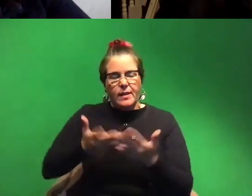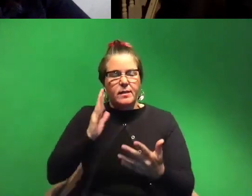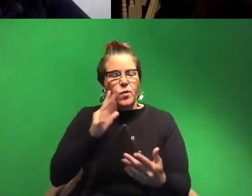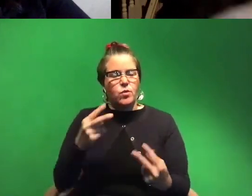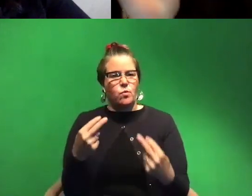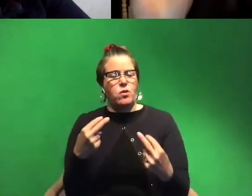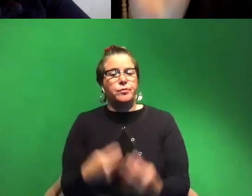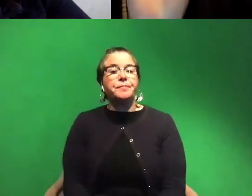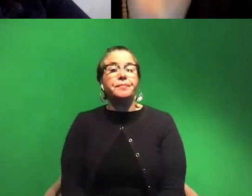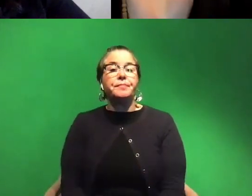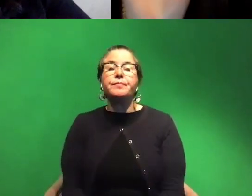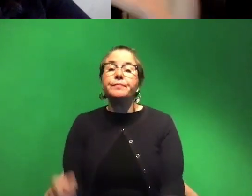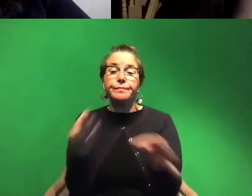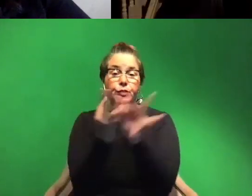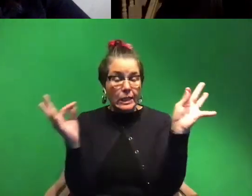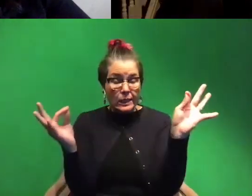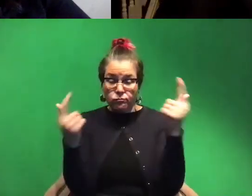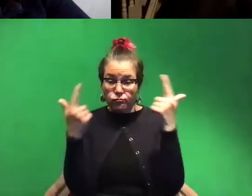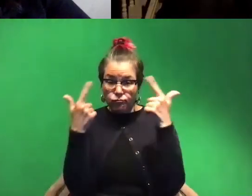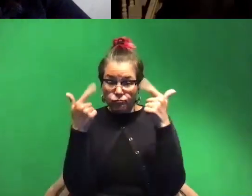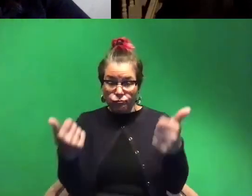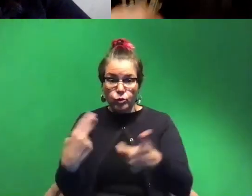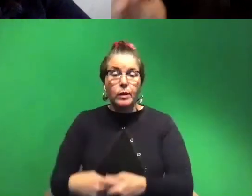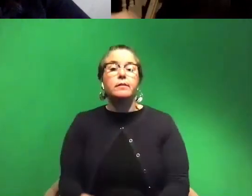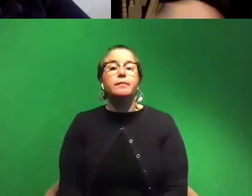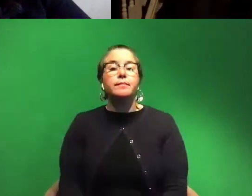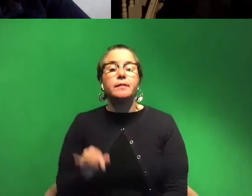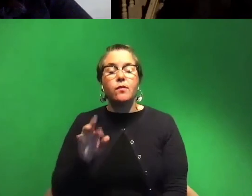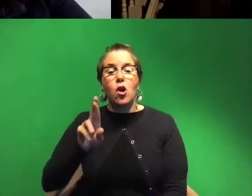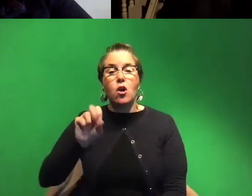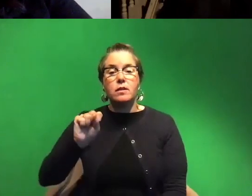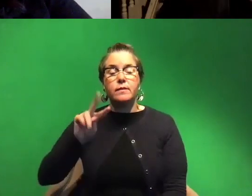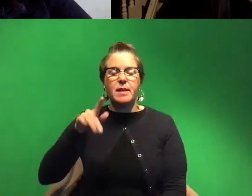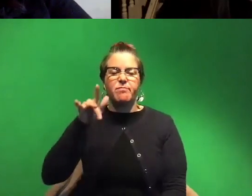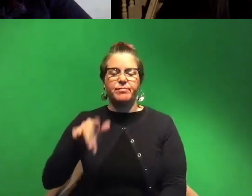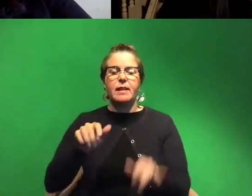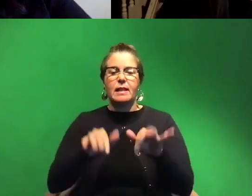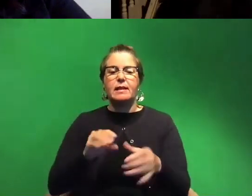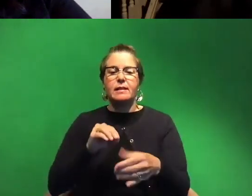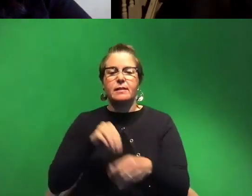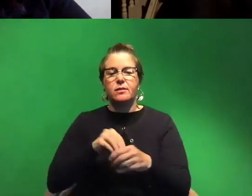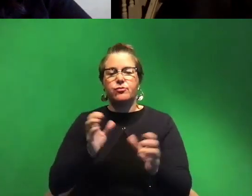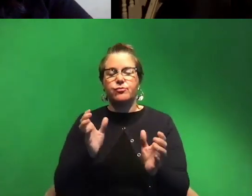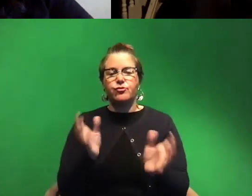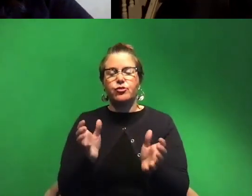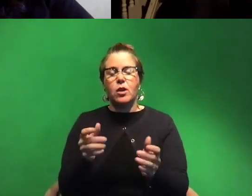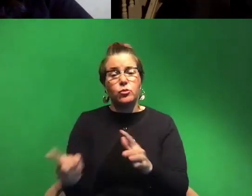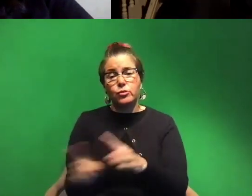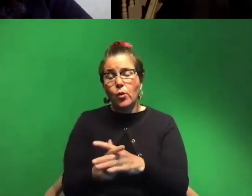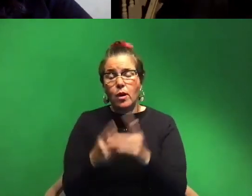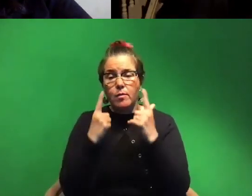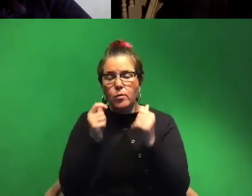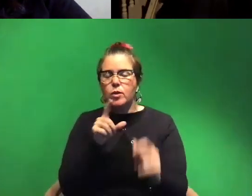well. That's totally free to come to. If you'd like to RSVP, the link is in the chat. or just show up. We'll be tweeting about